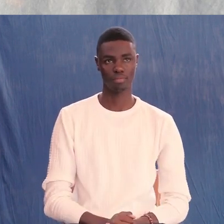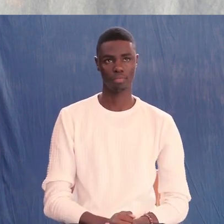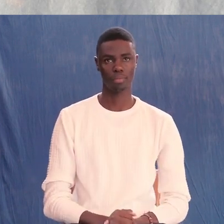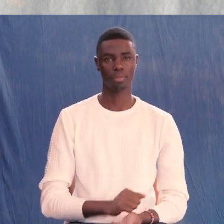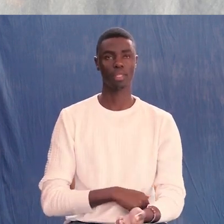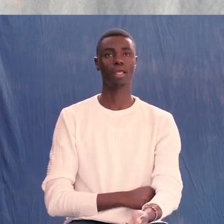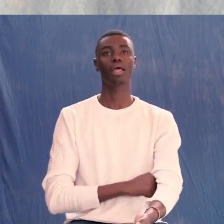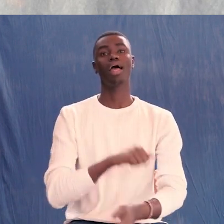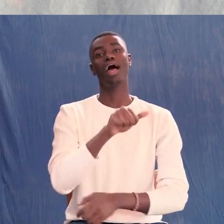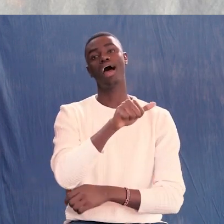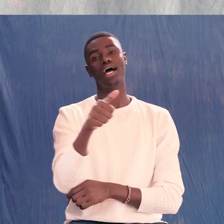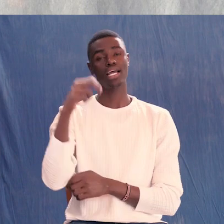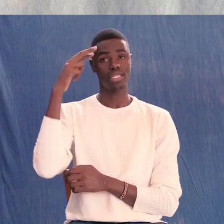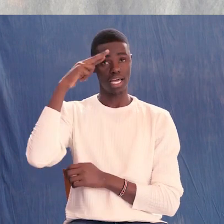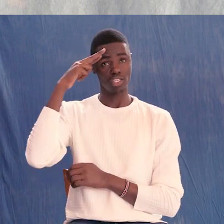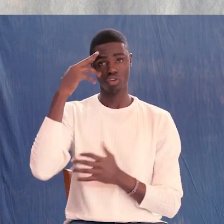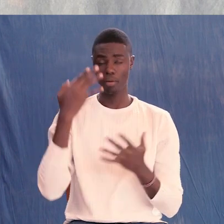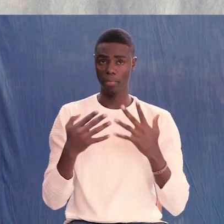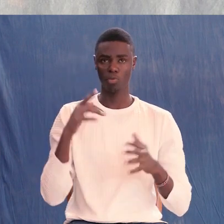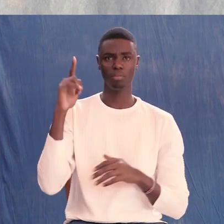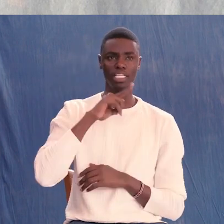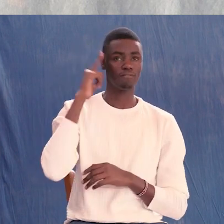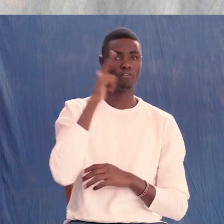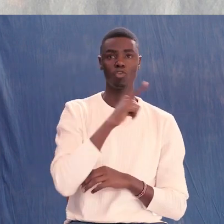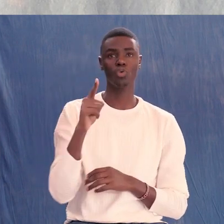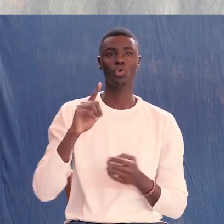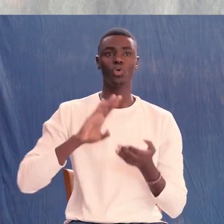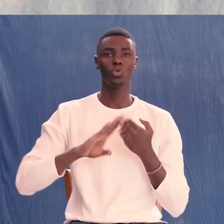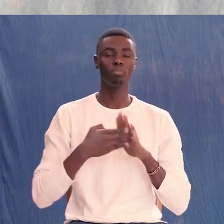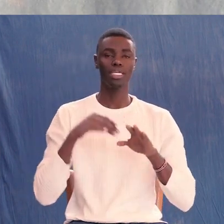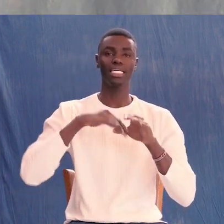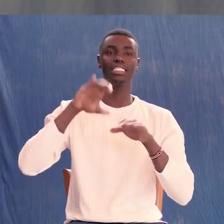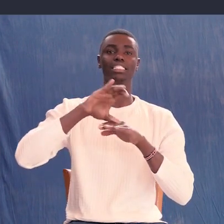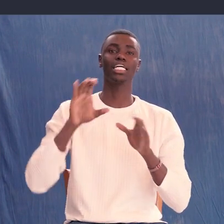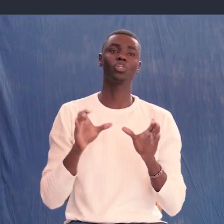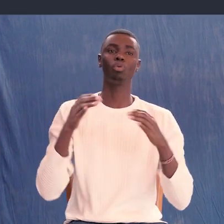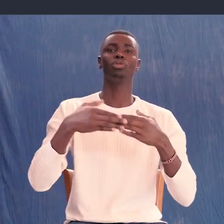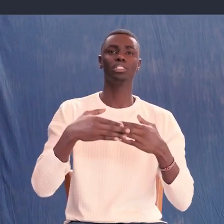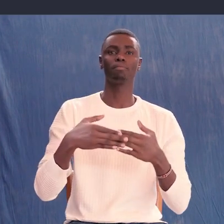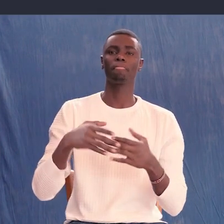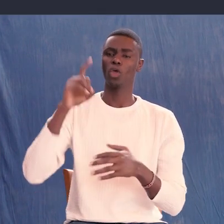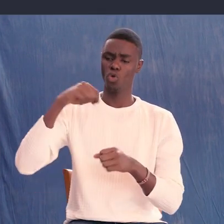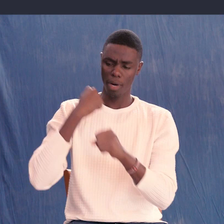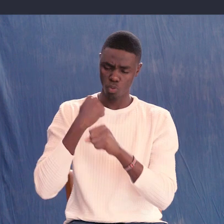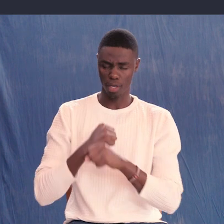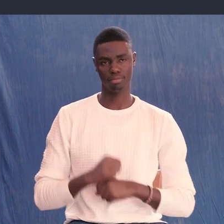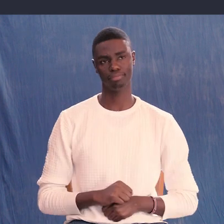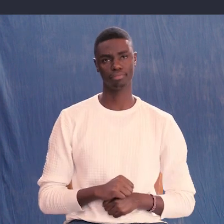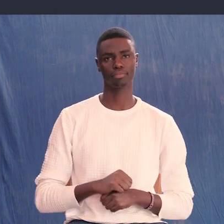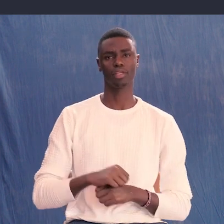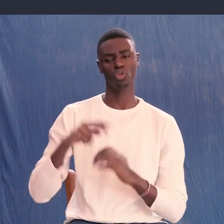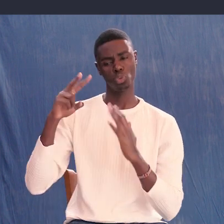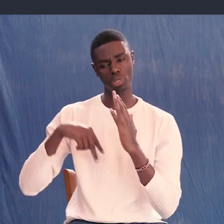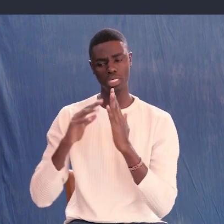Another reason why it might be tough for you to be in church communities is because it takes work. I mean you read